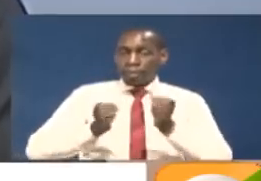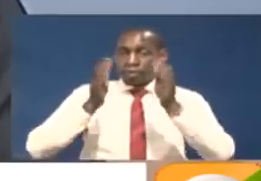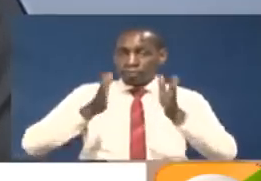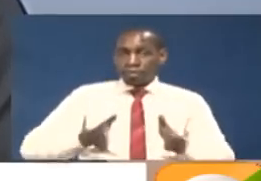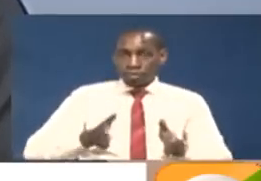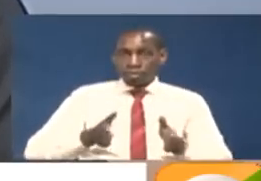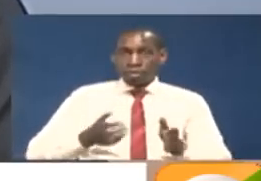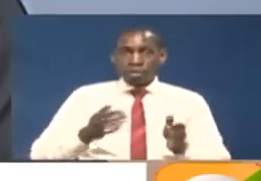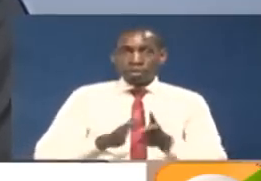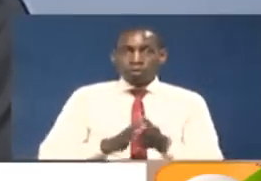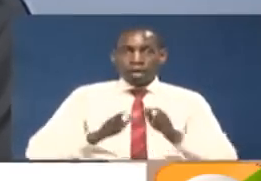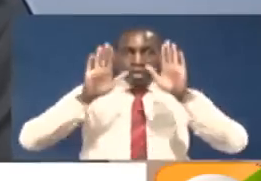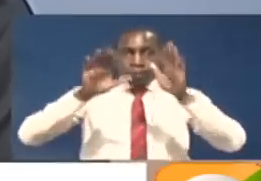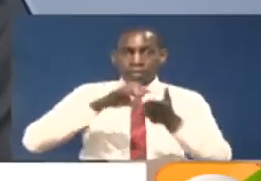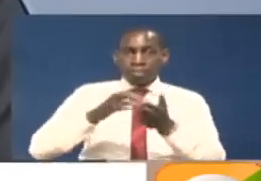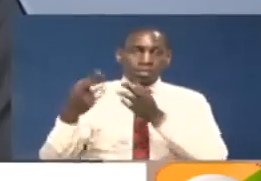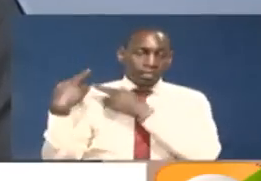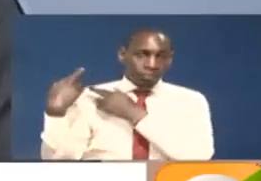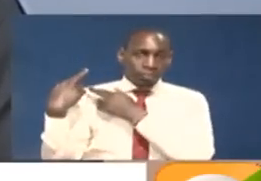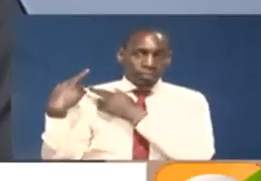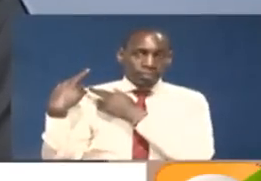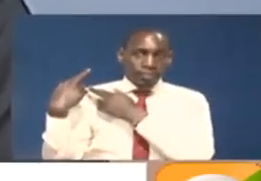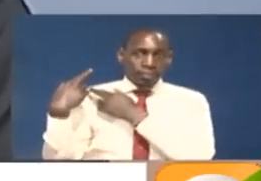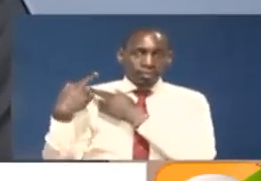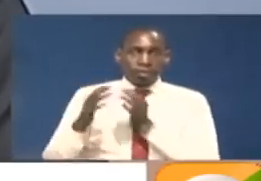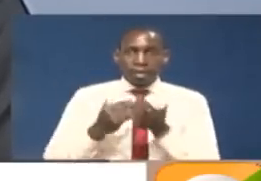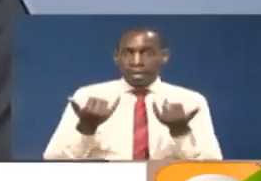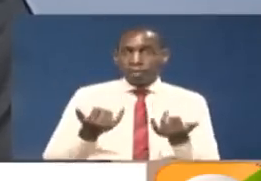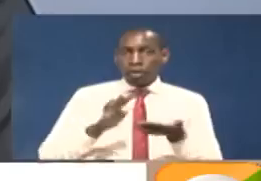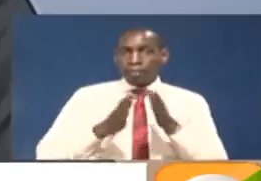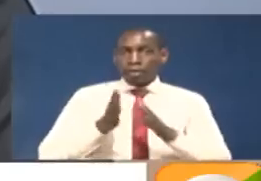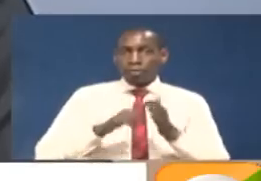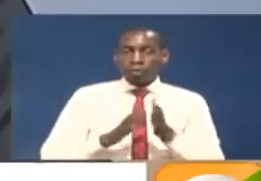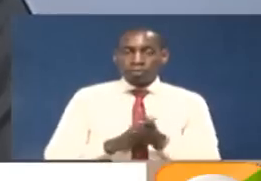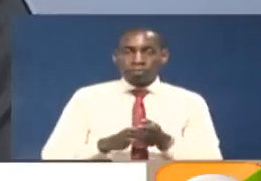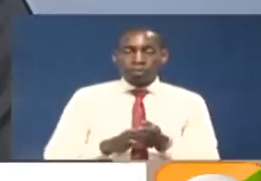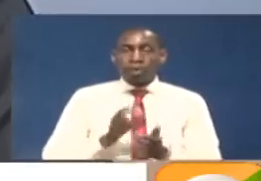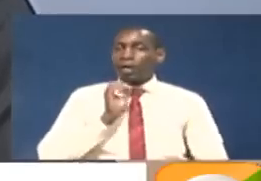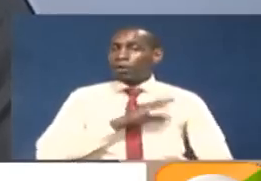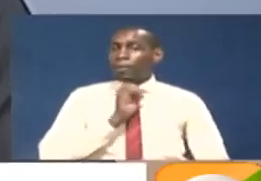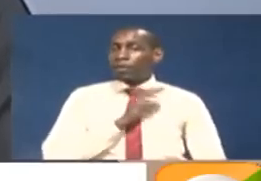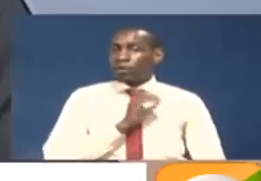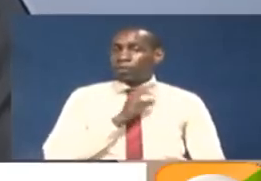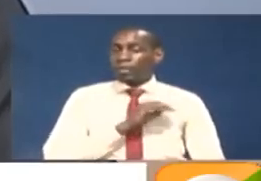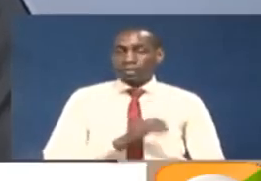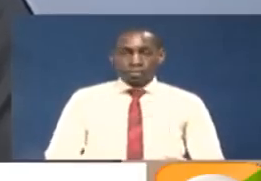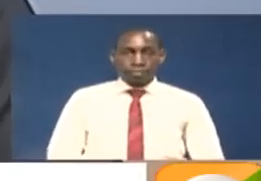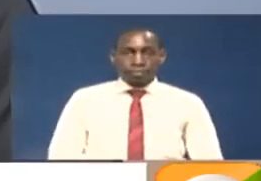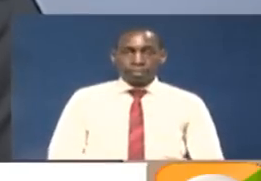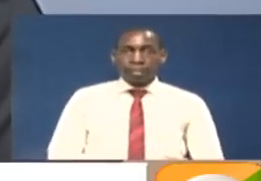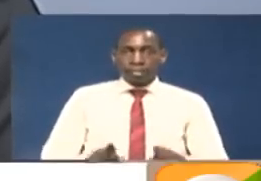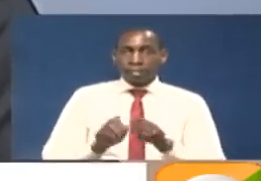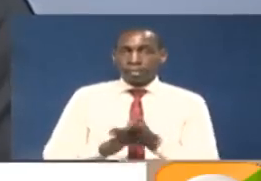officials in very critical positions of responsibility turning into weeping babies and wailing experts